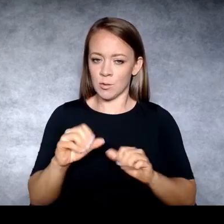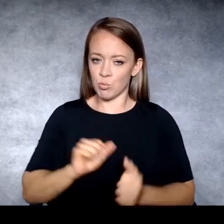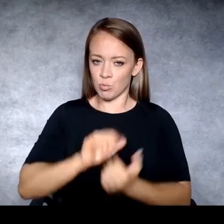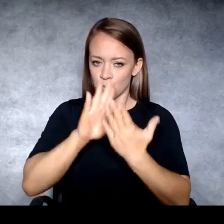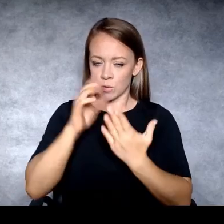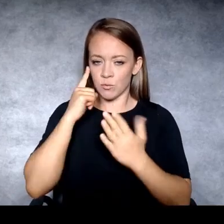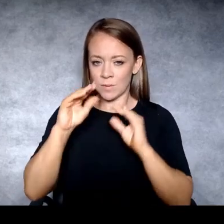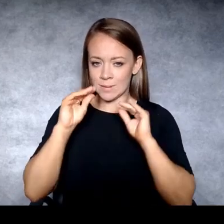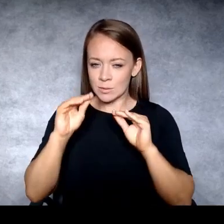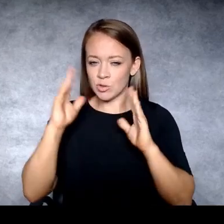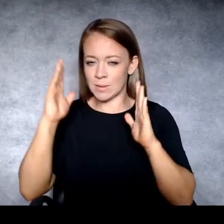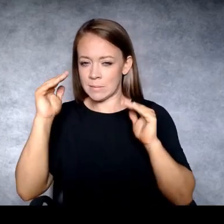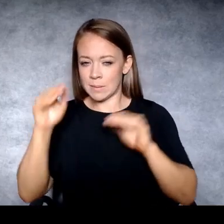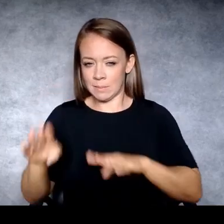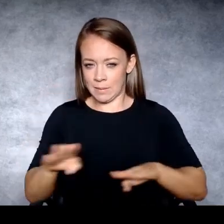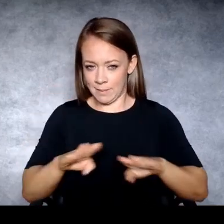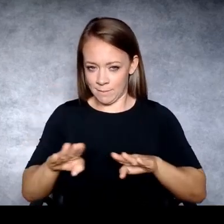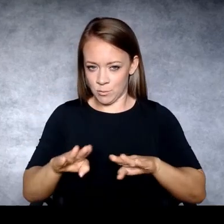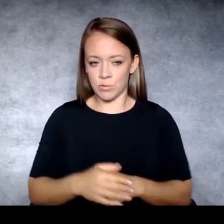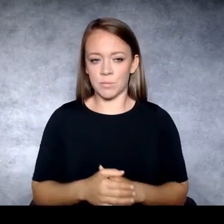behaviors.